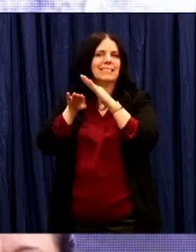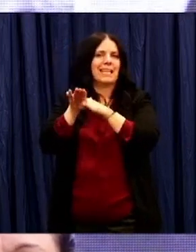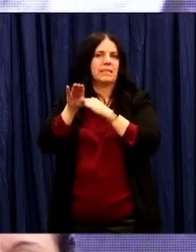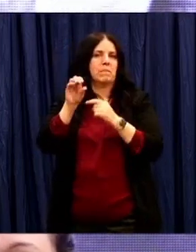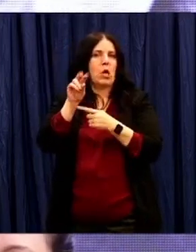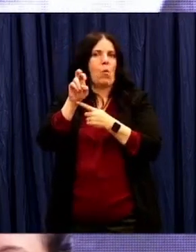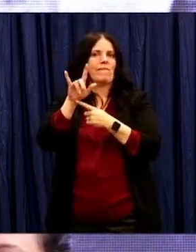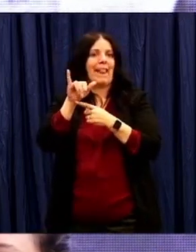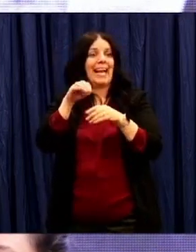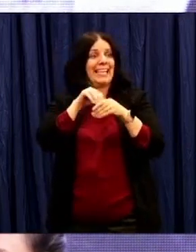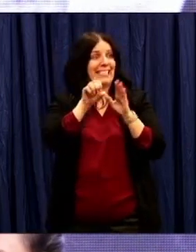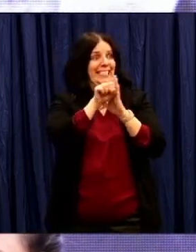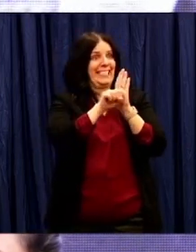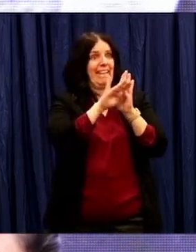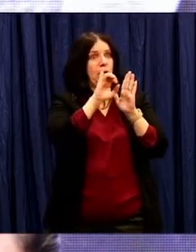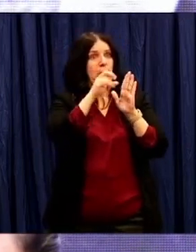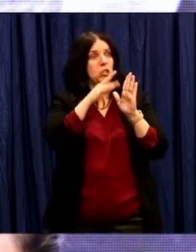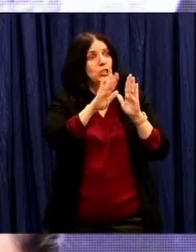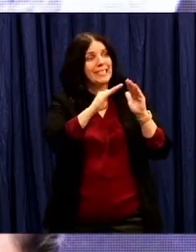systems.